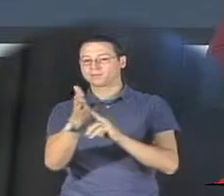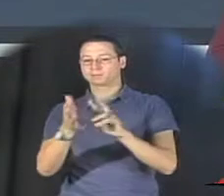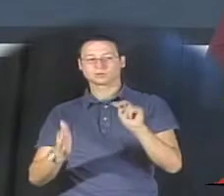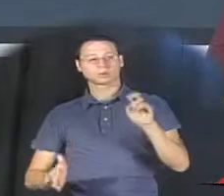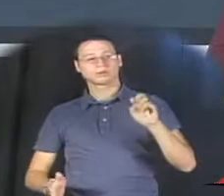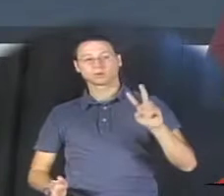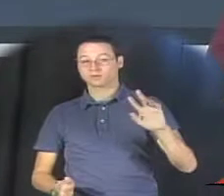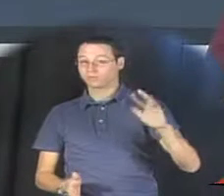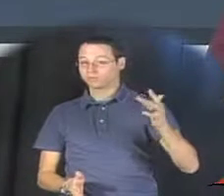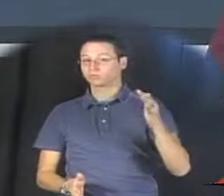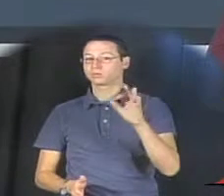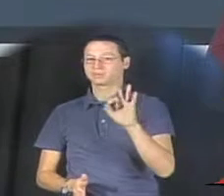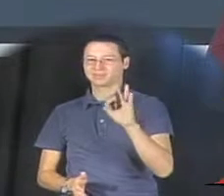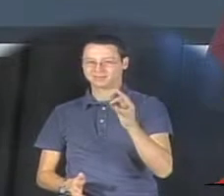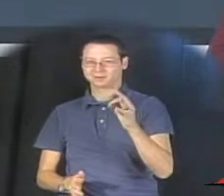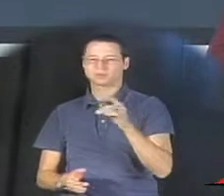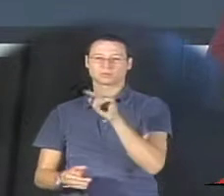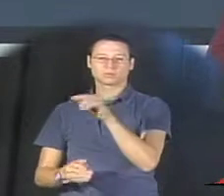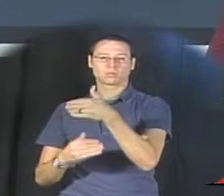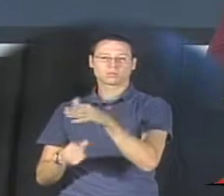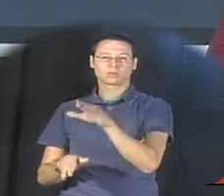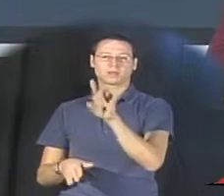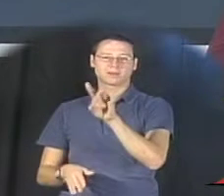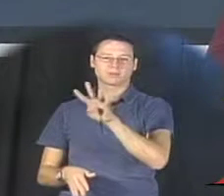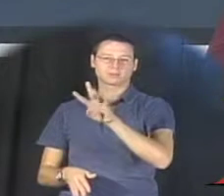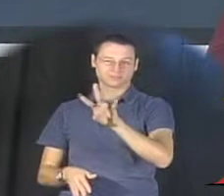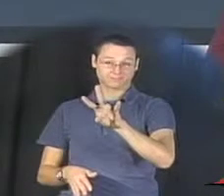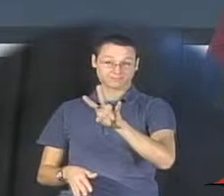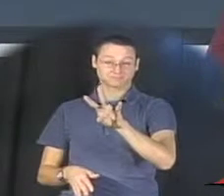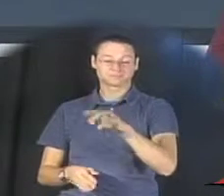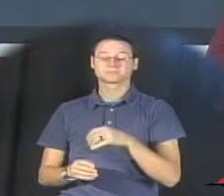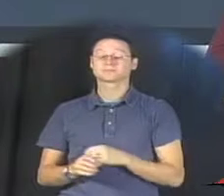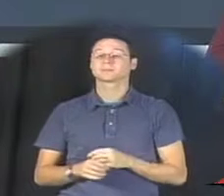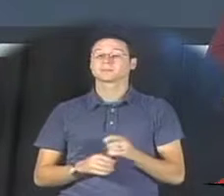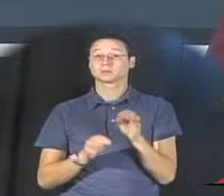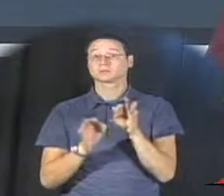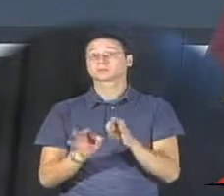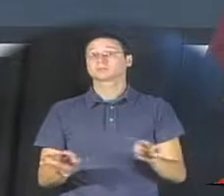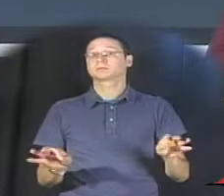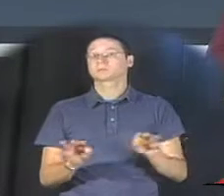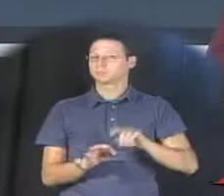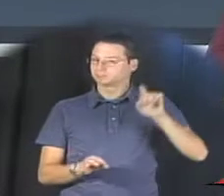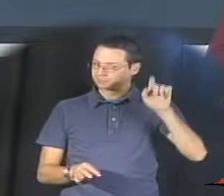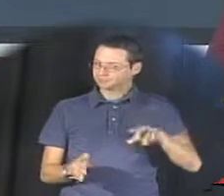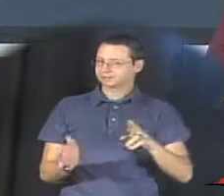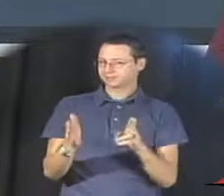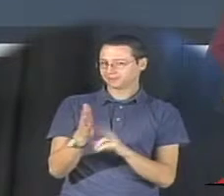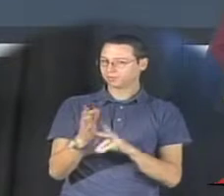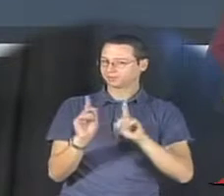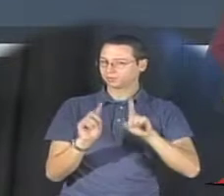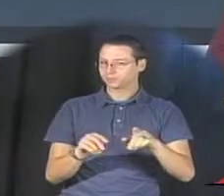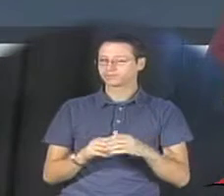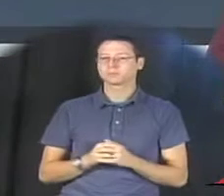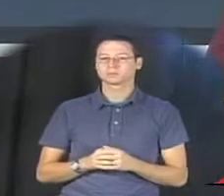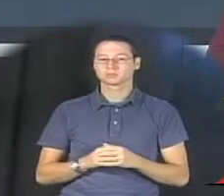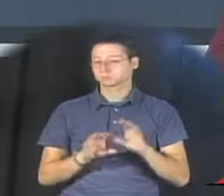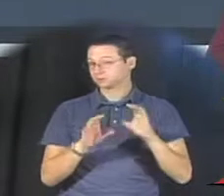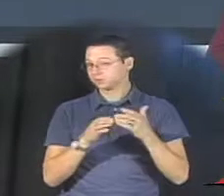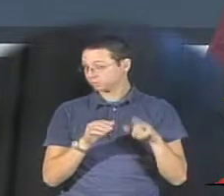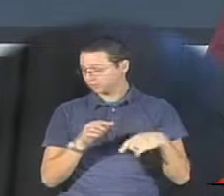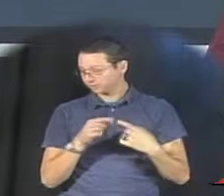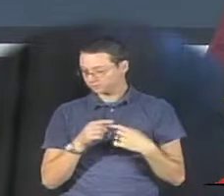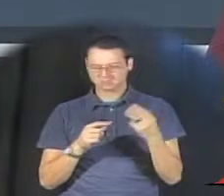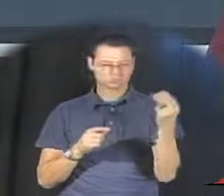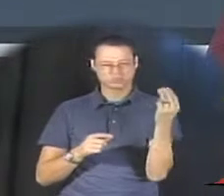room 847, Ms. Lehman's room. You must sign up in order to attend the class. Classes will be held on Monday and Tuesdays